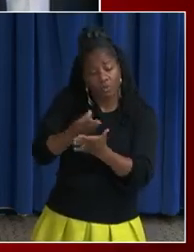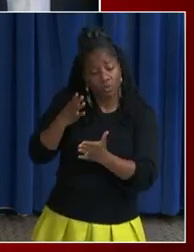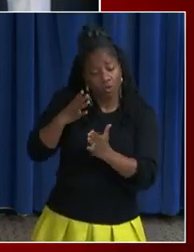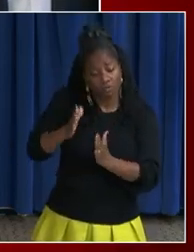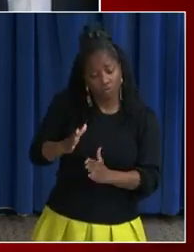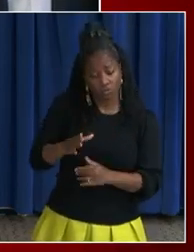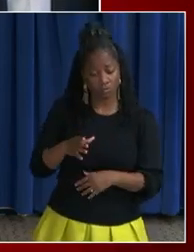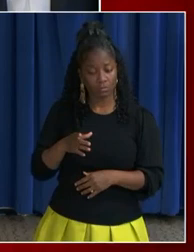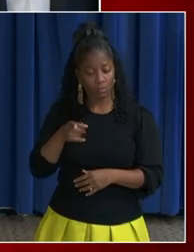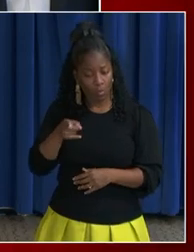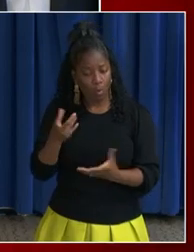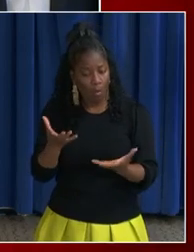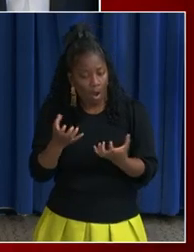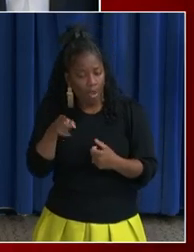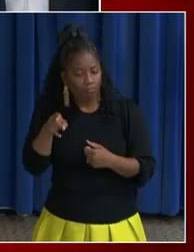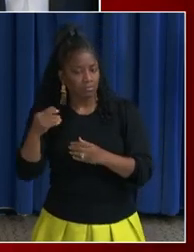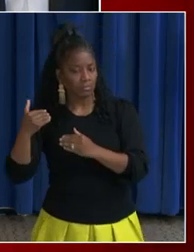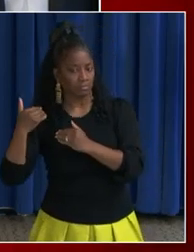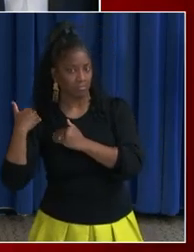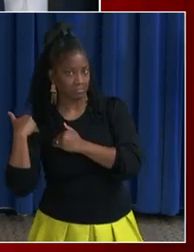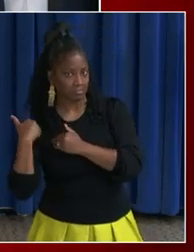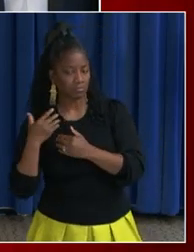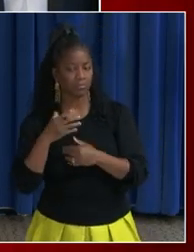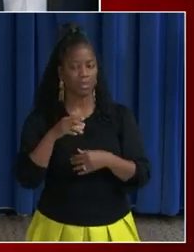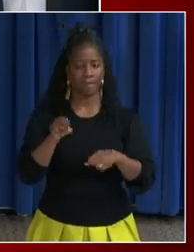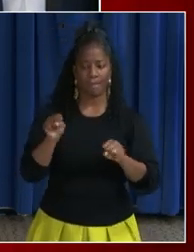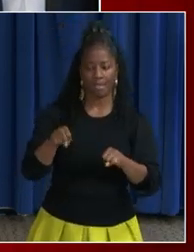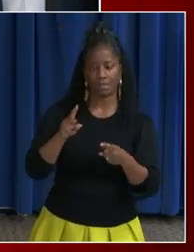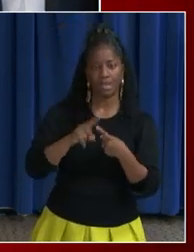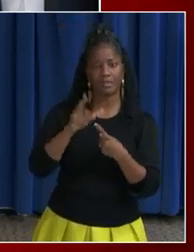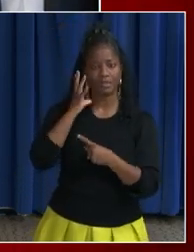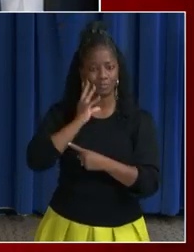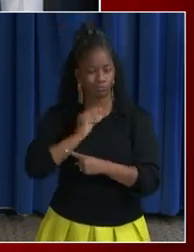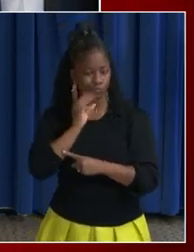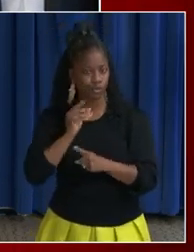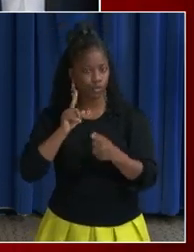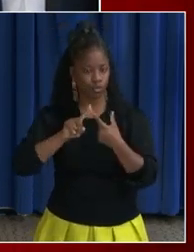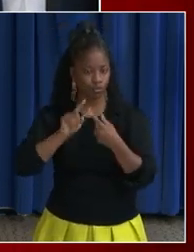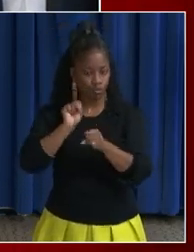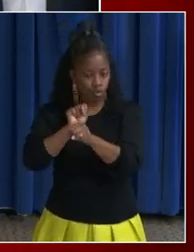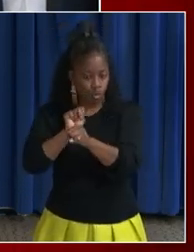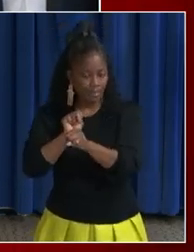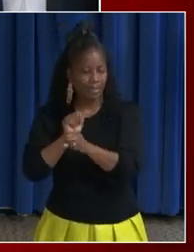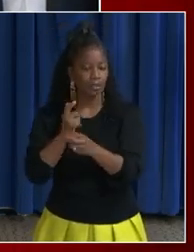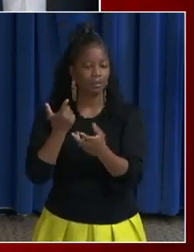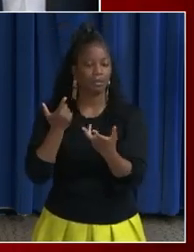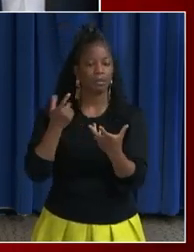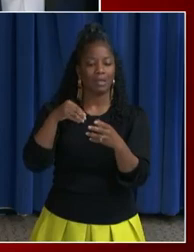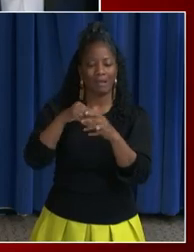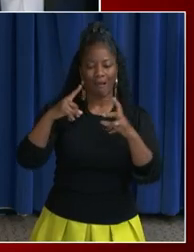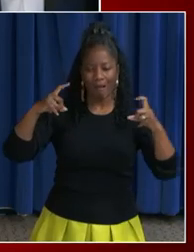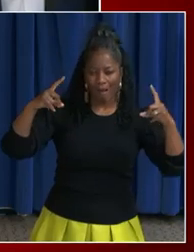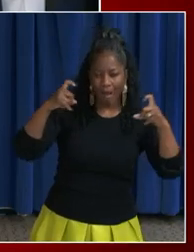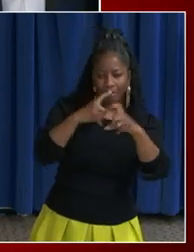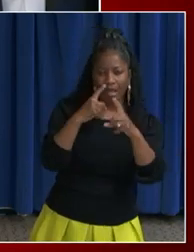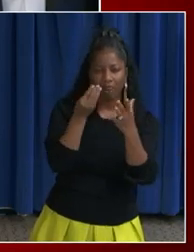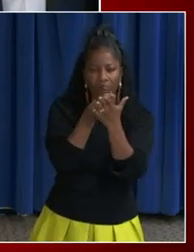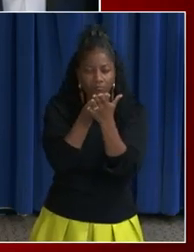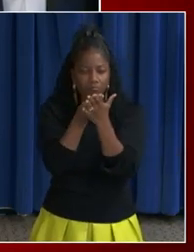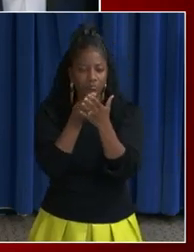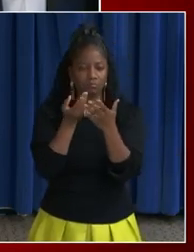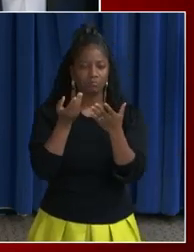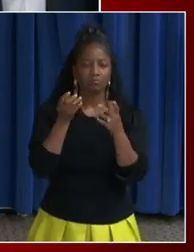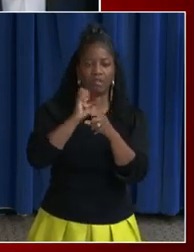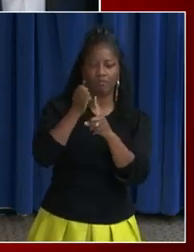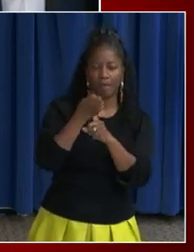the ability and also the experience at working in a complex financial environment to support